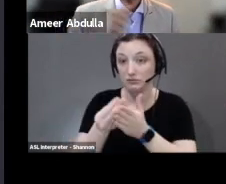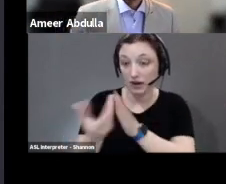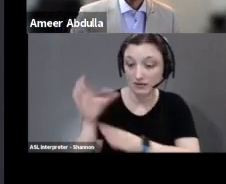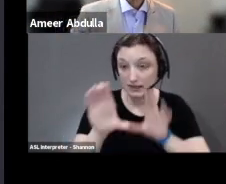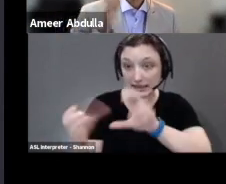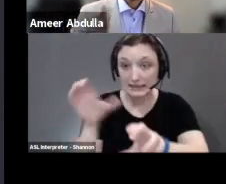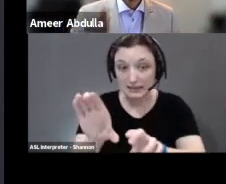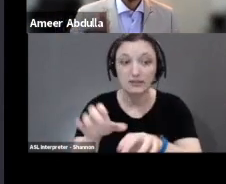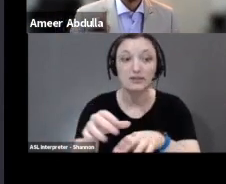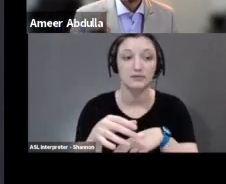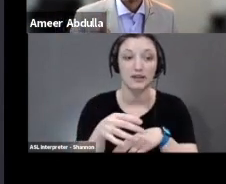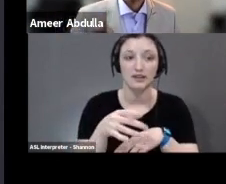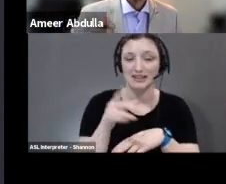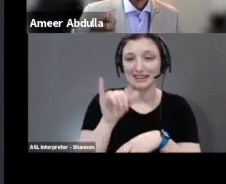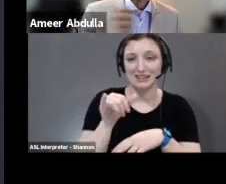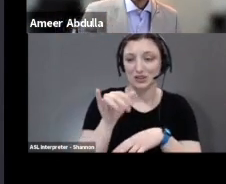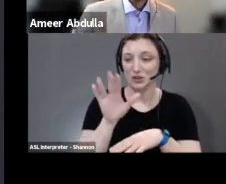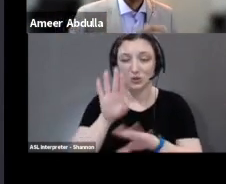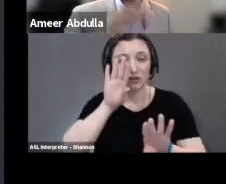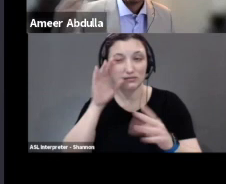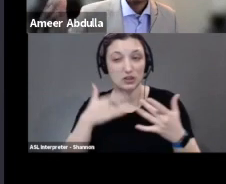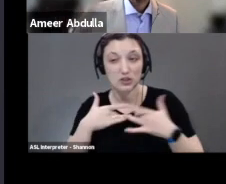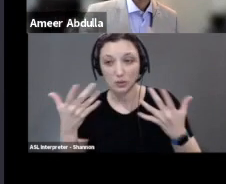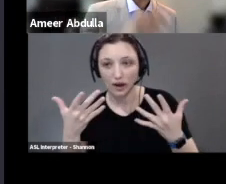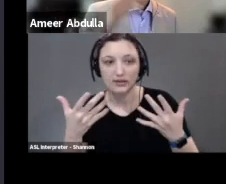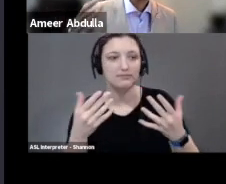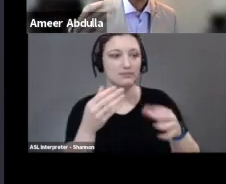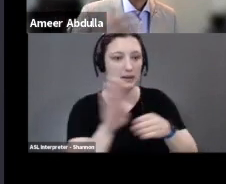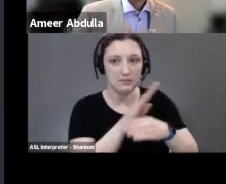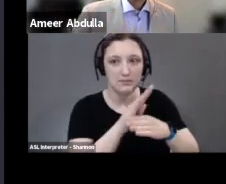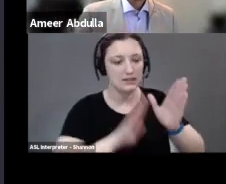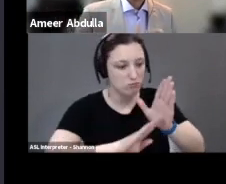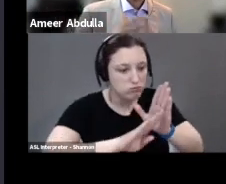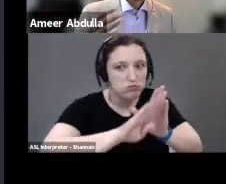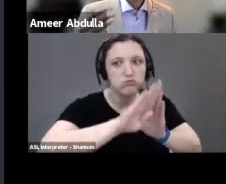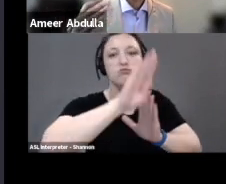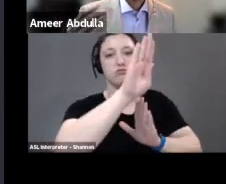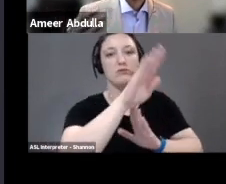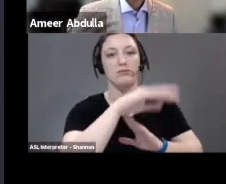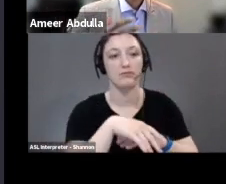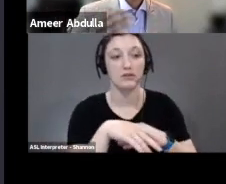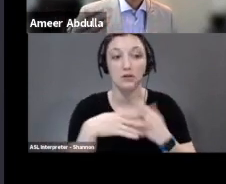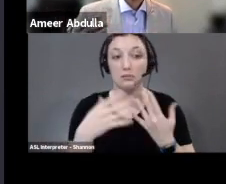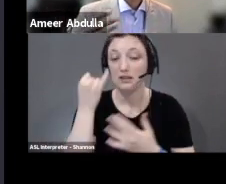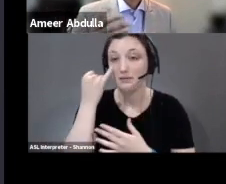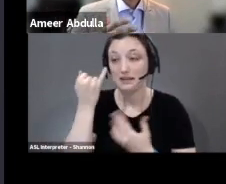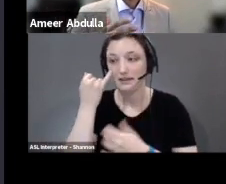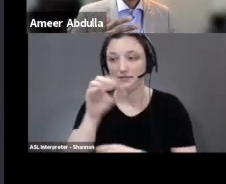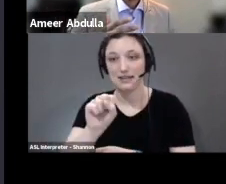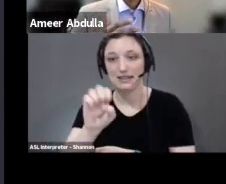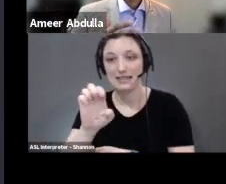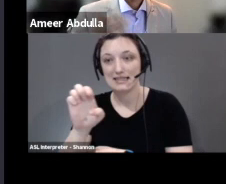is turning your idea into a business. And then as you get seed funding and as you're growing, then perhaps your employee or